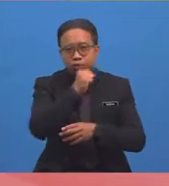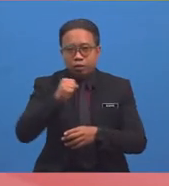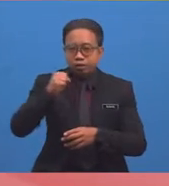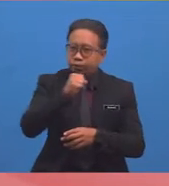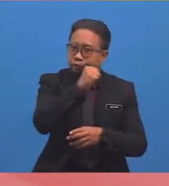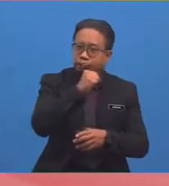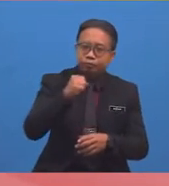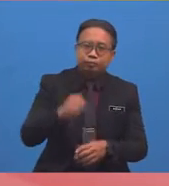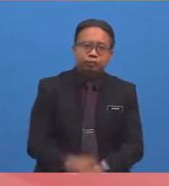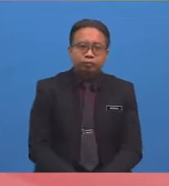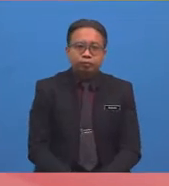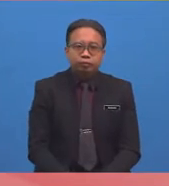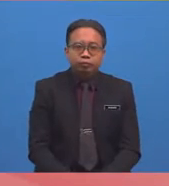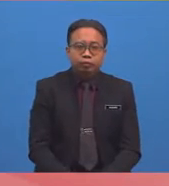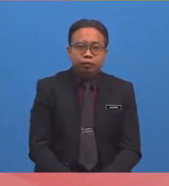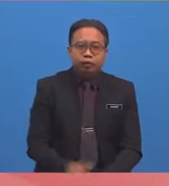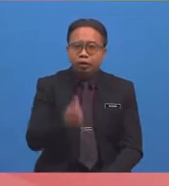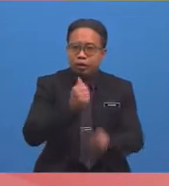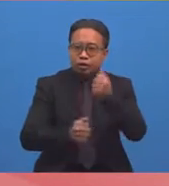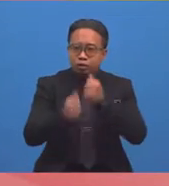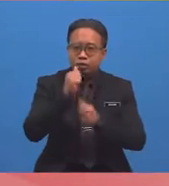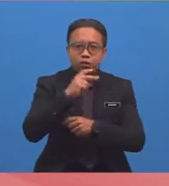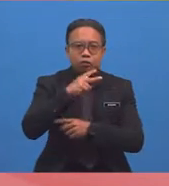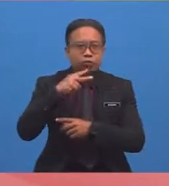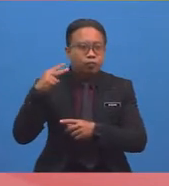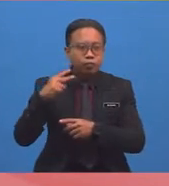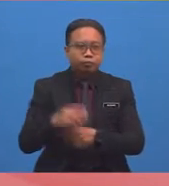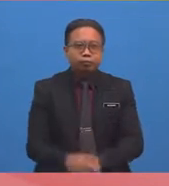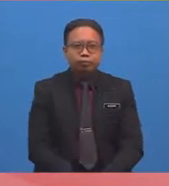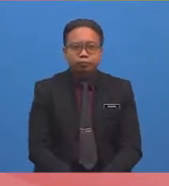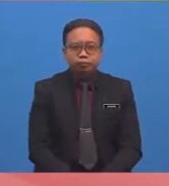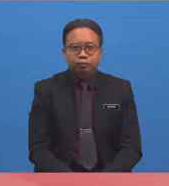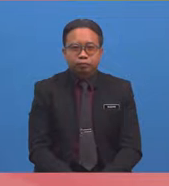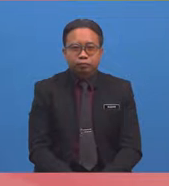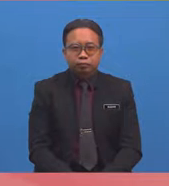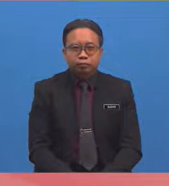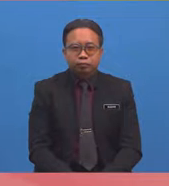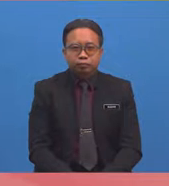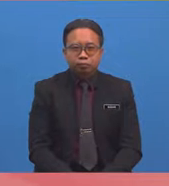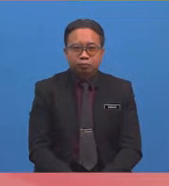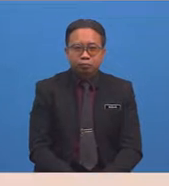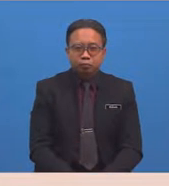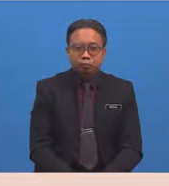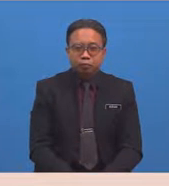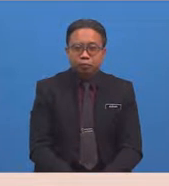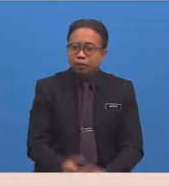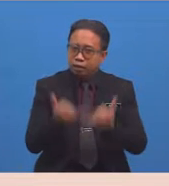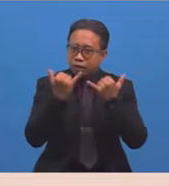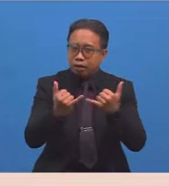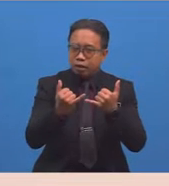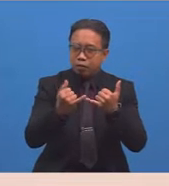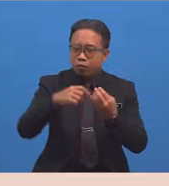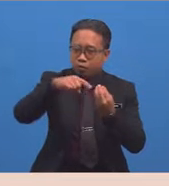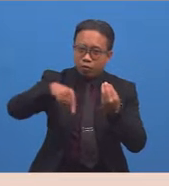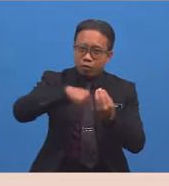singing. Sing. That was the action verb acted. Good job, Gram Whiz. Thank you. This sounds pretty exciting. So now,